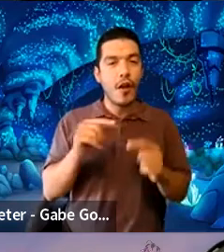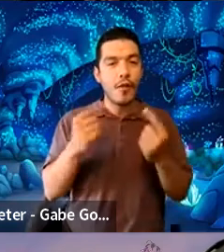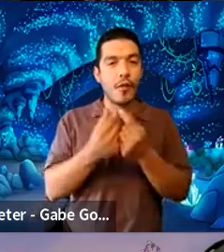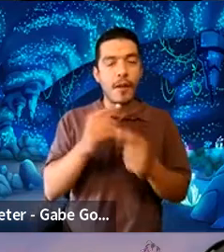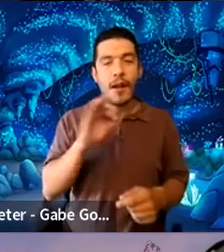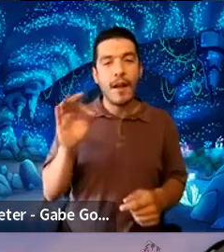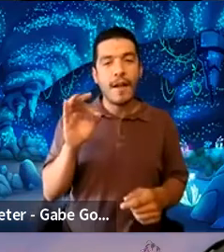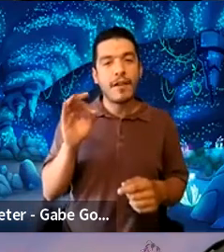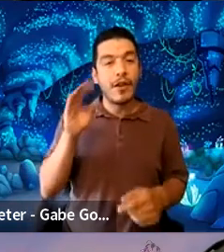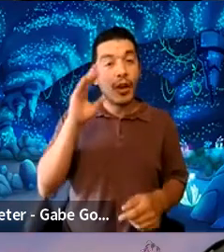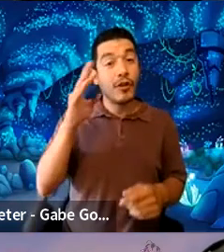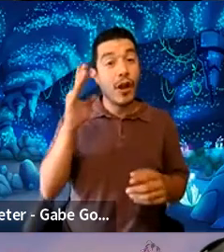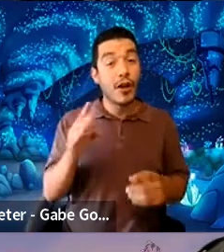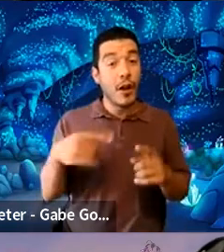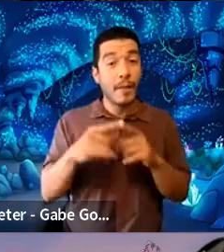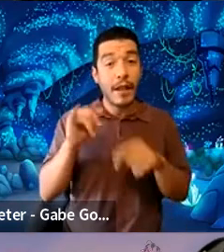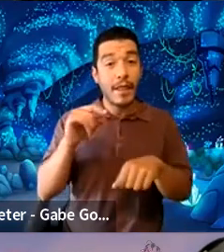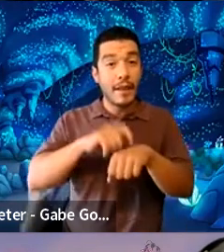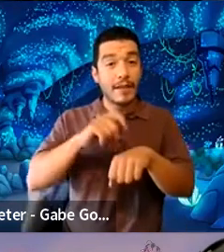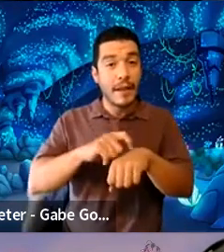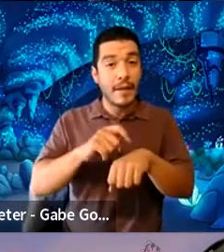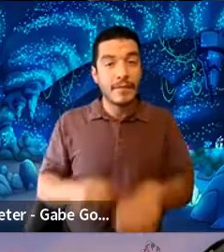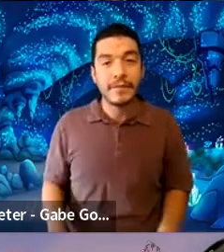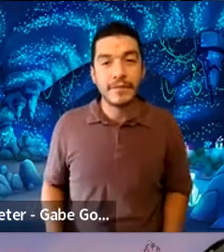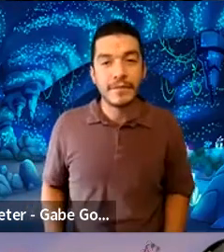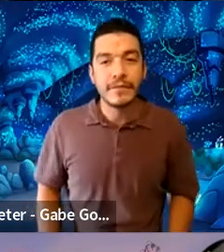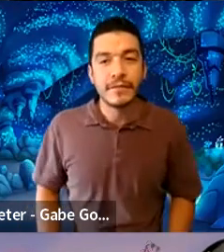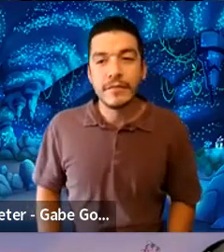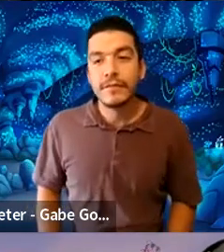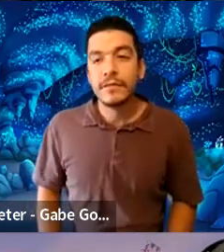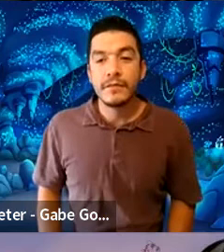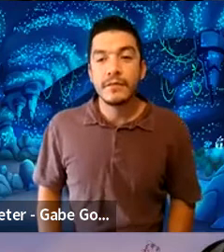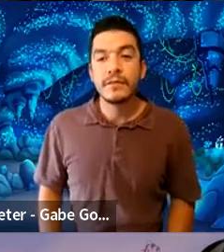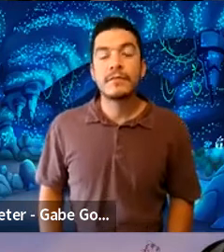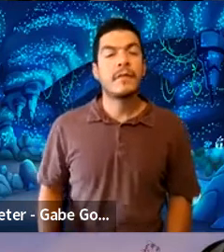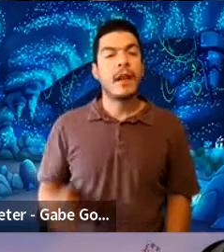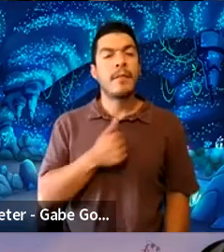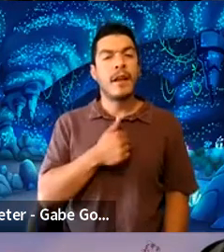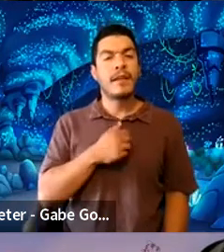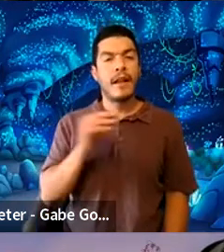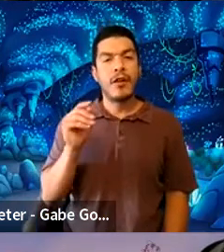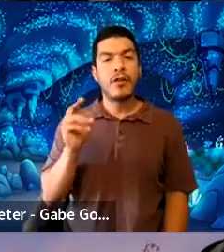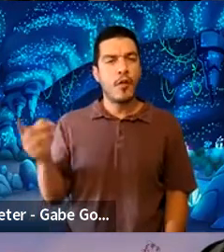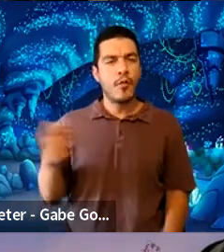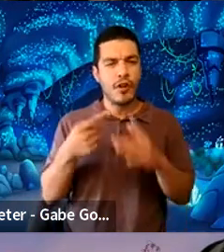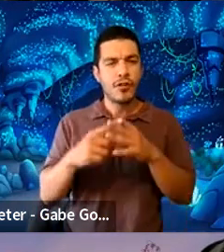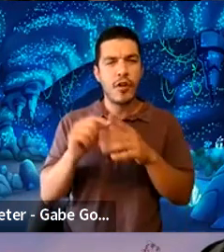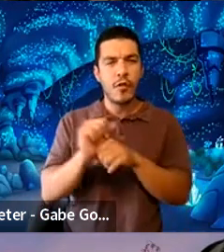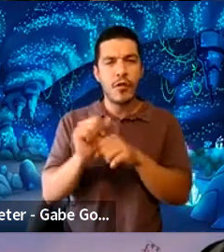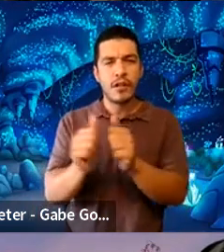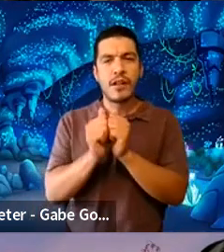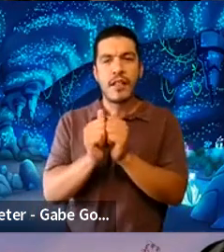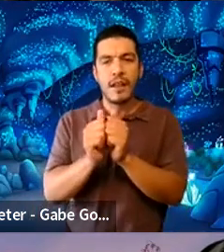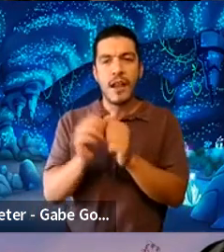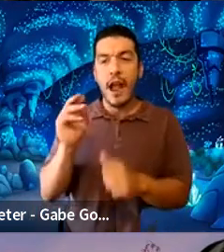of creators about that time. Niamh, do you want to mention your own? Yeah, sure. Myself and Norton, we first started working together. Norton